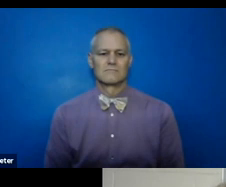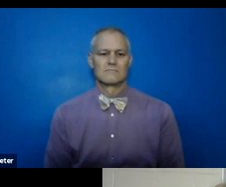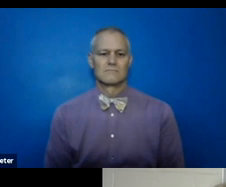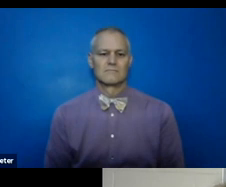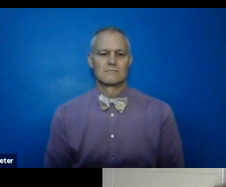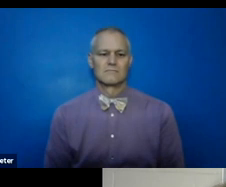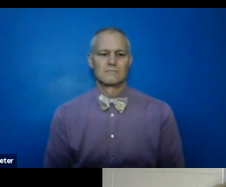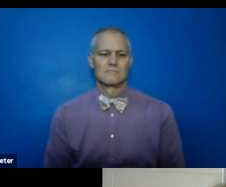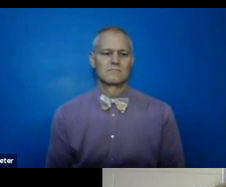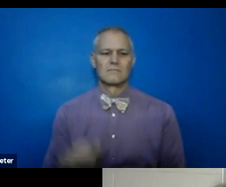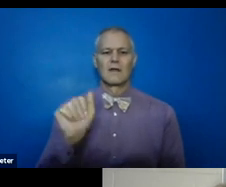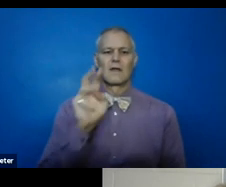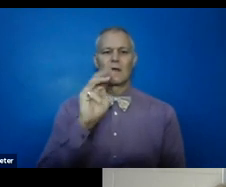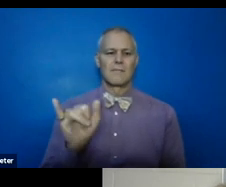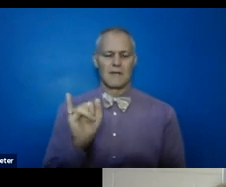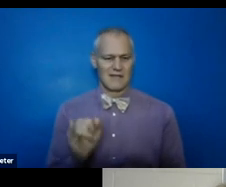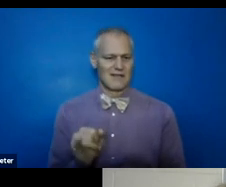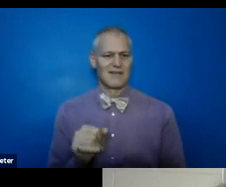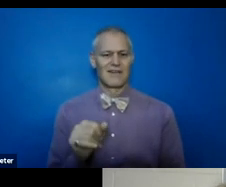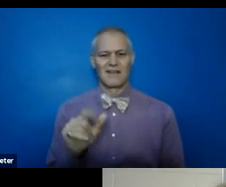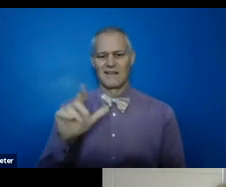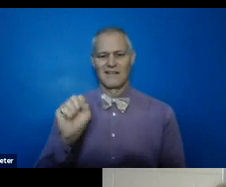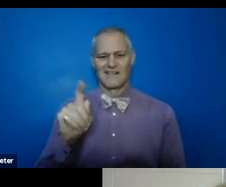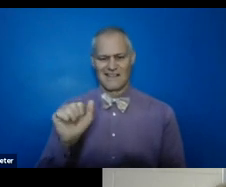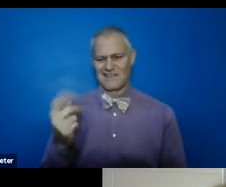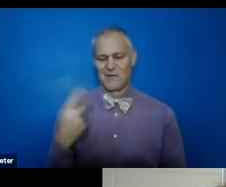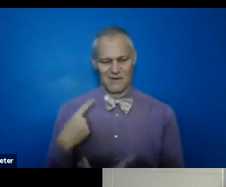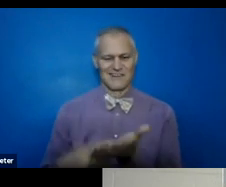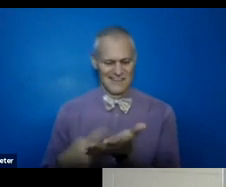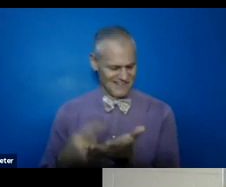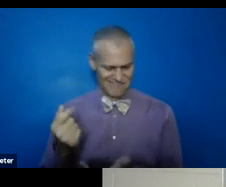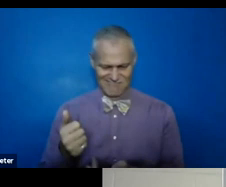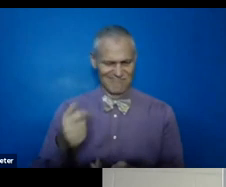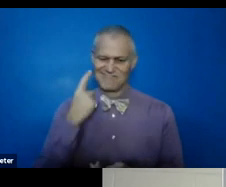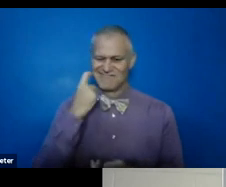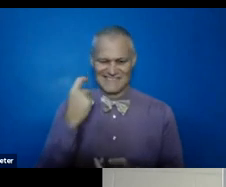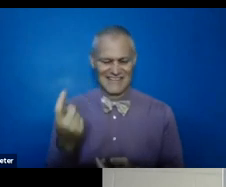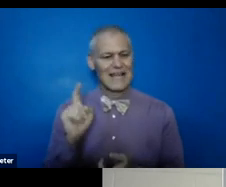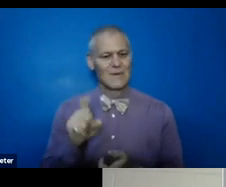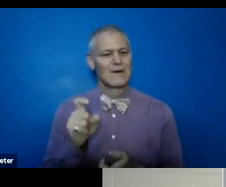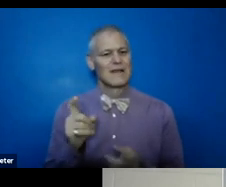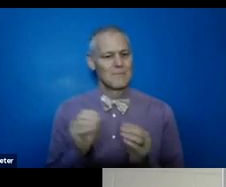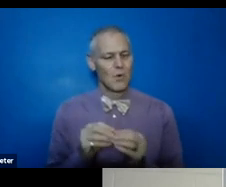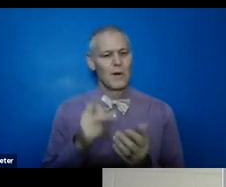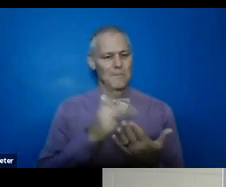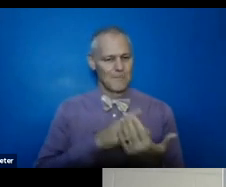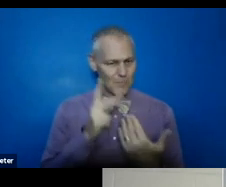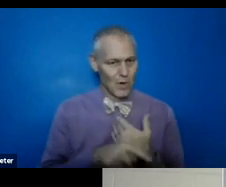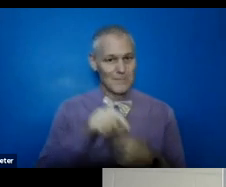I mean, I can answer that one right off the bat because Lester and I were talking about it the other day. Like, we need more programs in